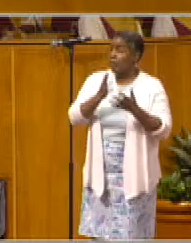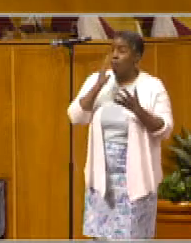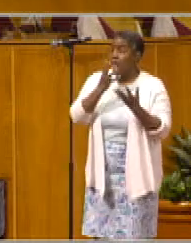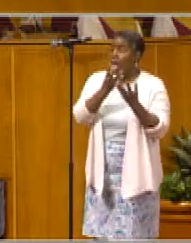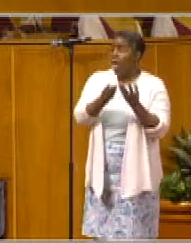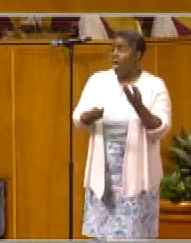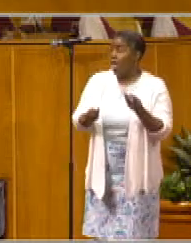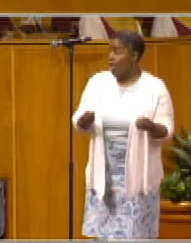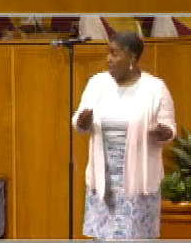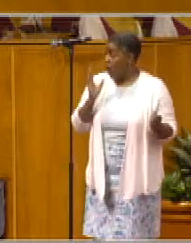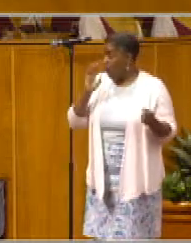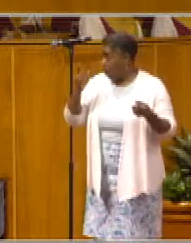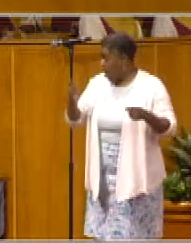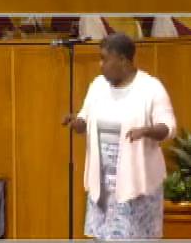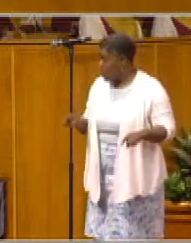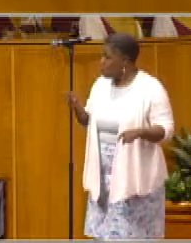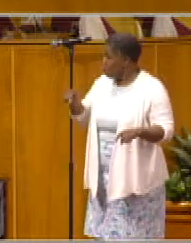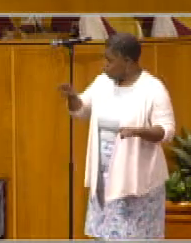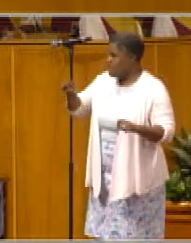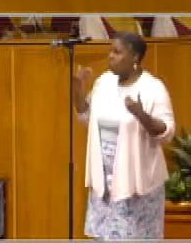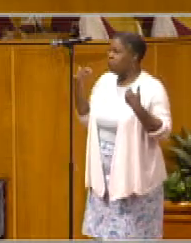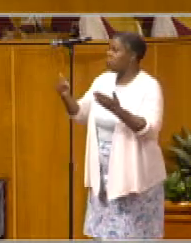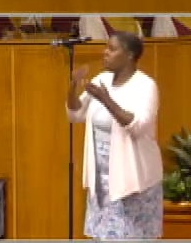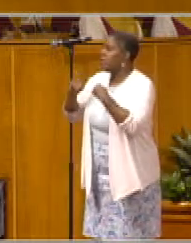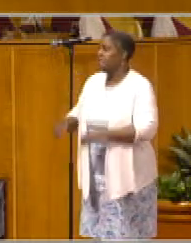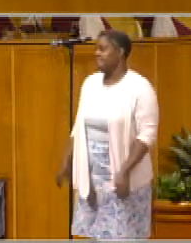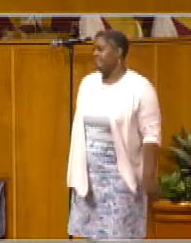apart, y'all need to eat.